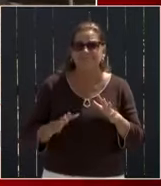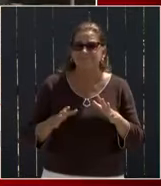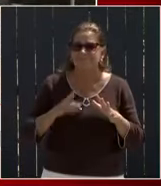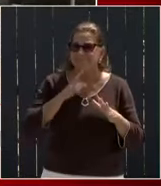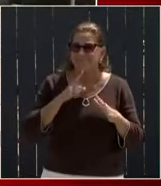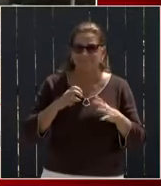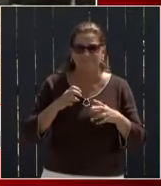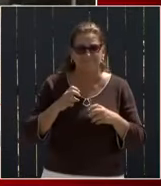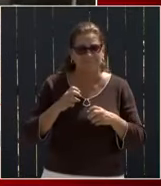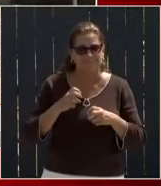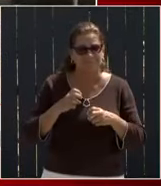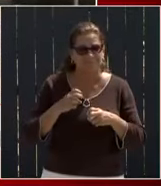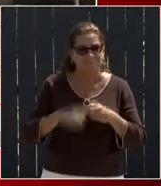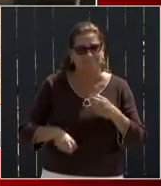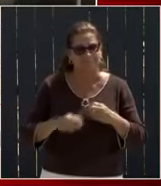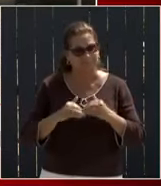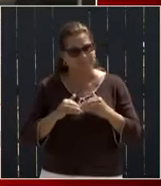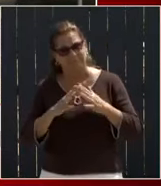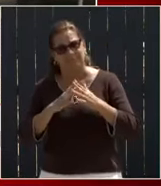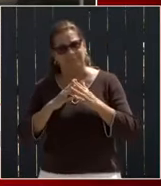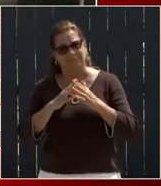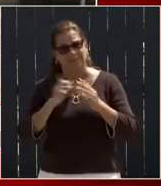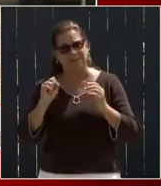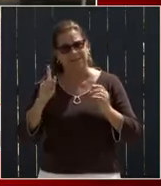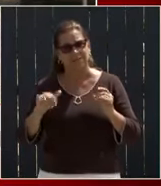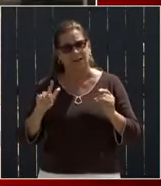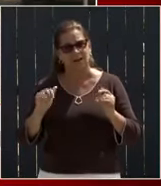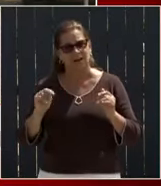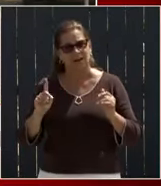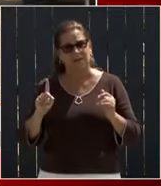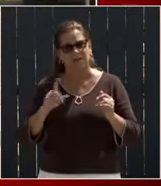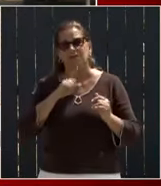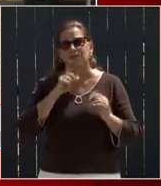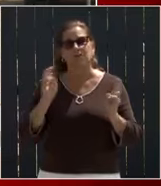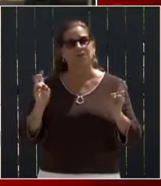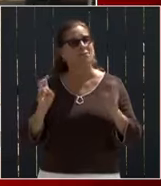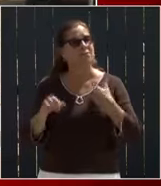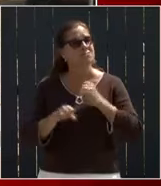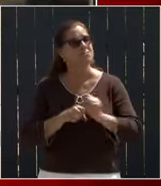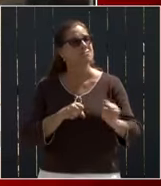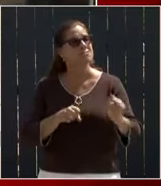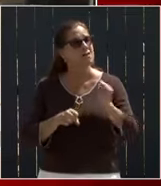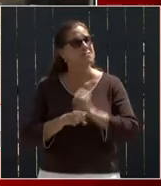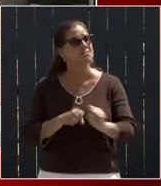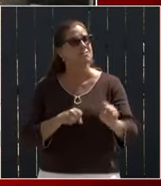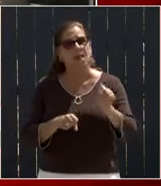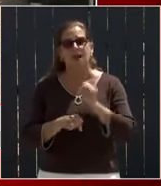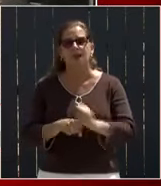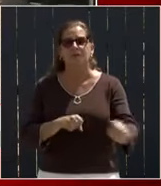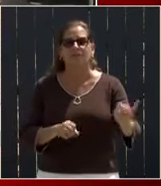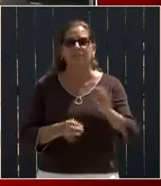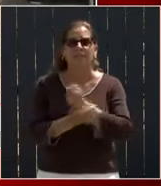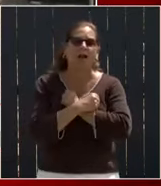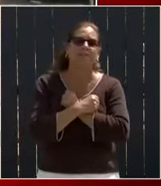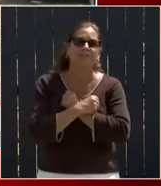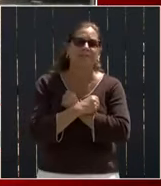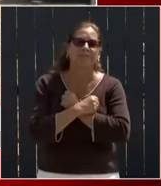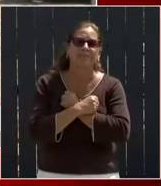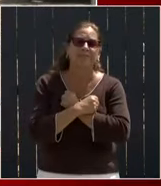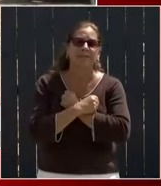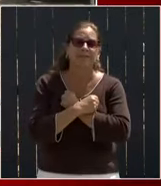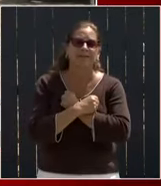would say, a labor of love, but it's been a labor. Let's put it that way. And I'm delighted, Mayor, for you to be here,